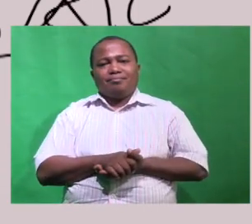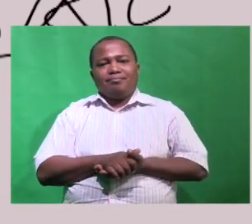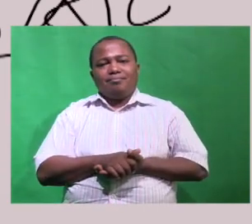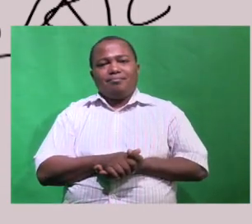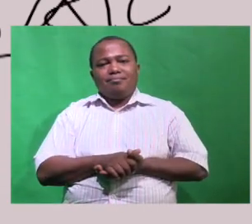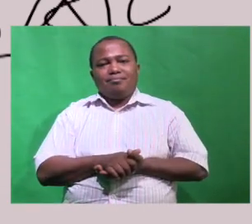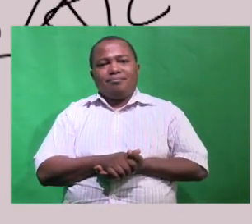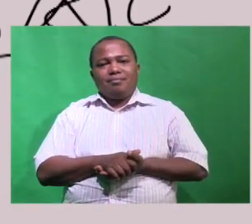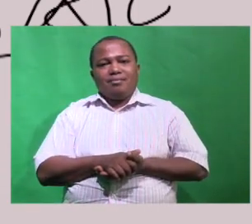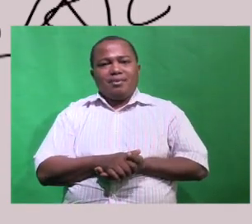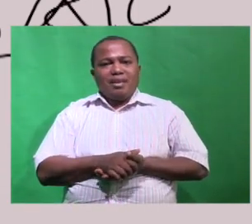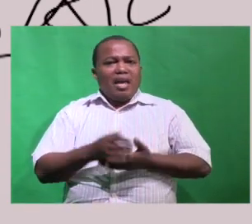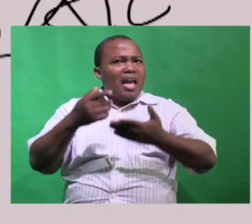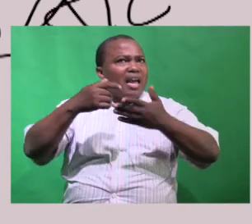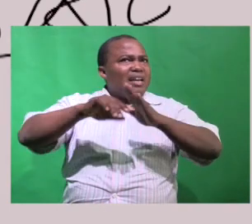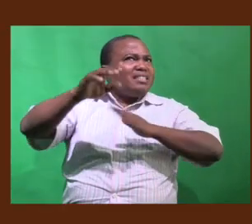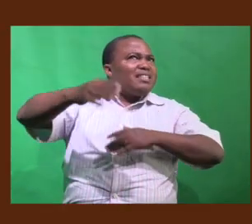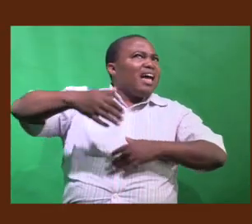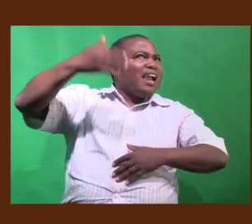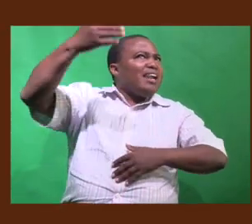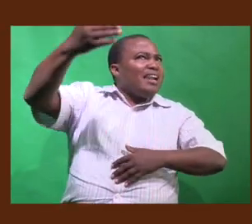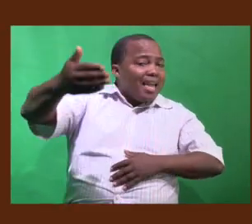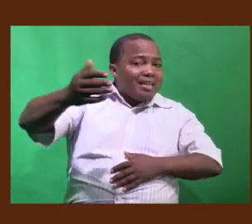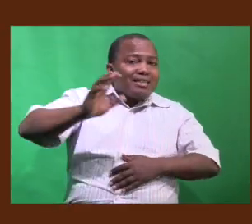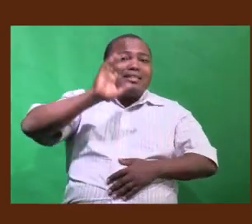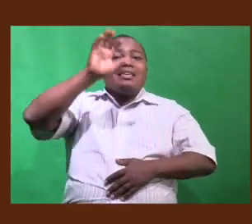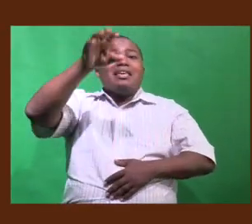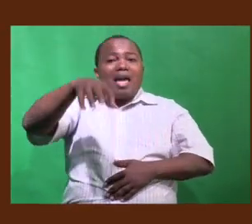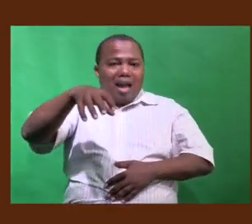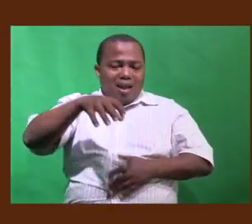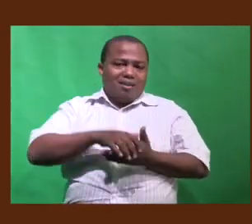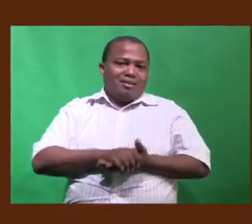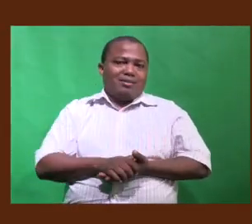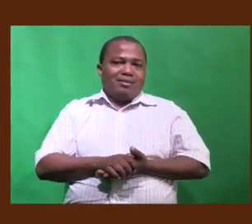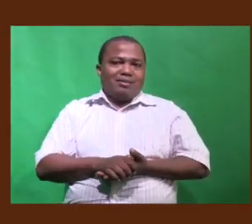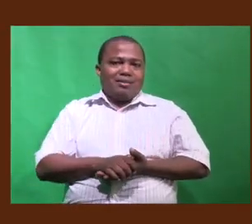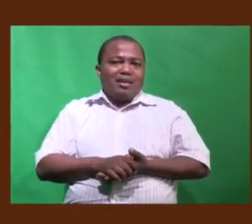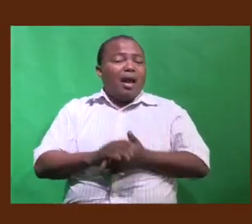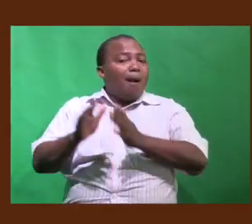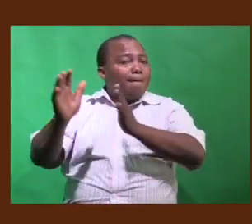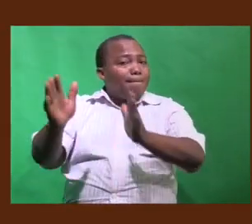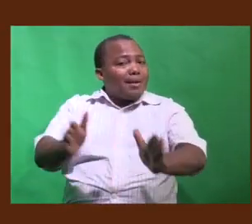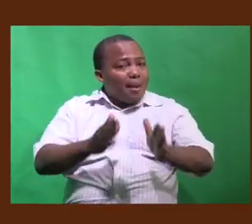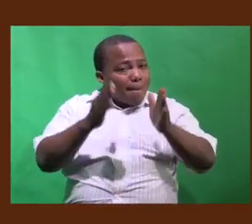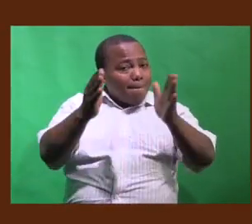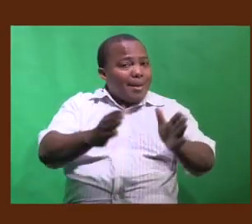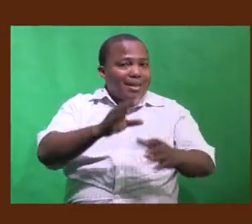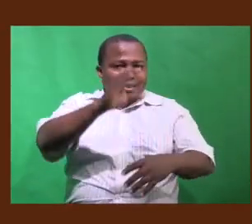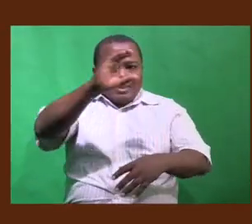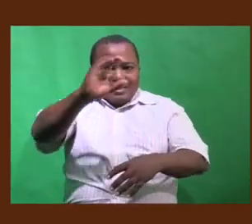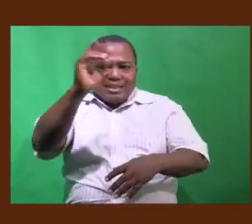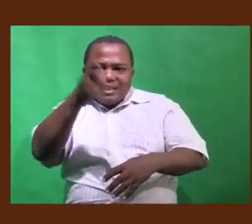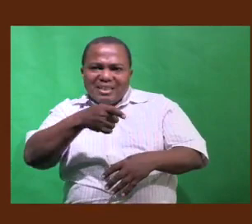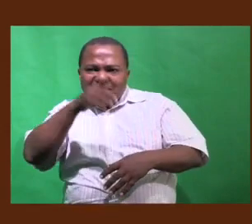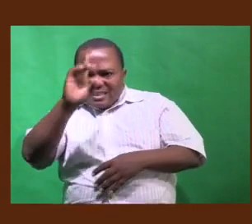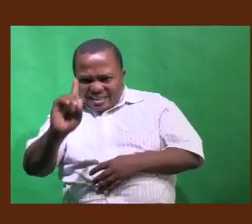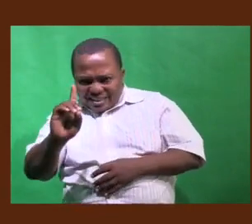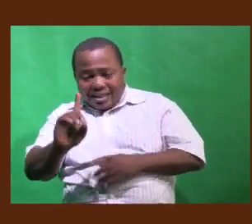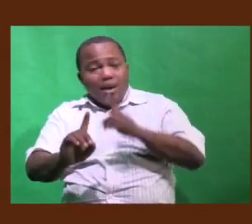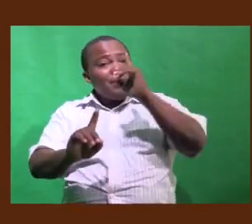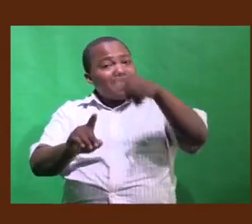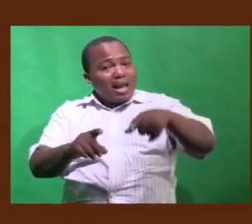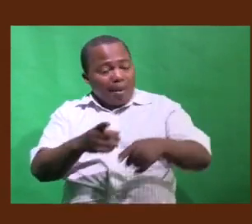in the next year, the prepaid CD become in a